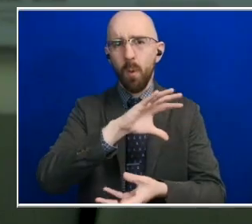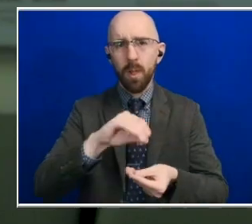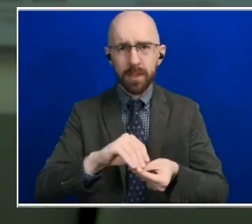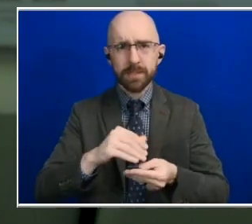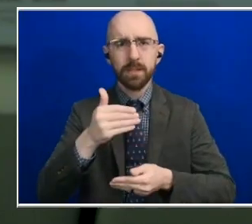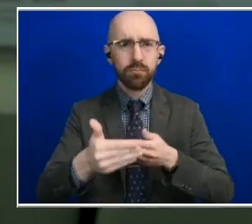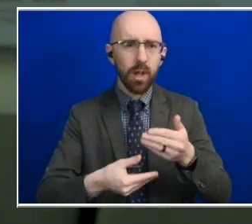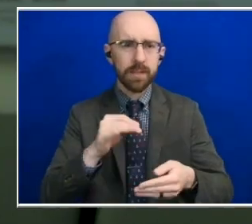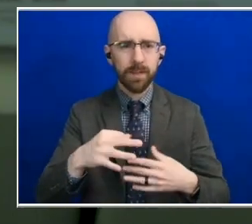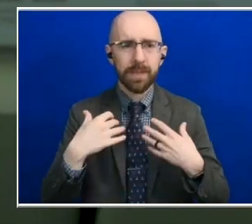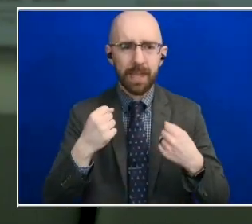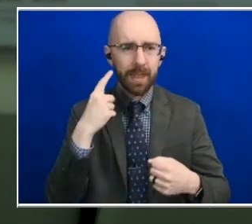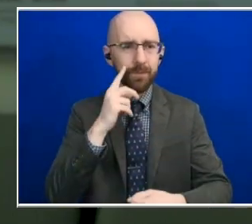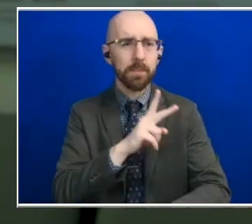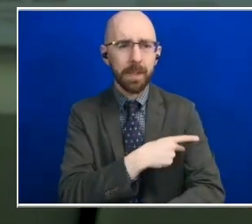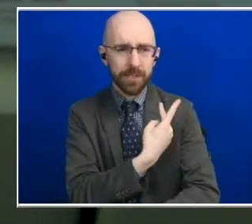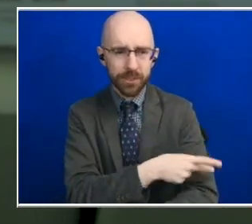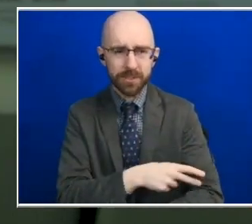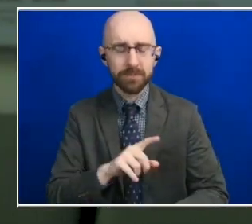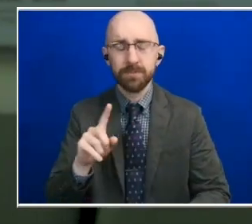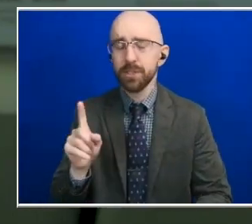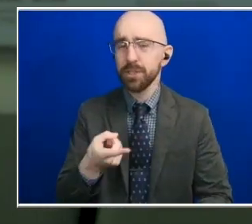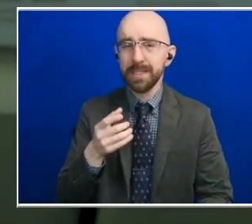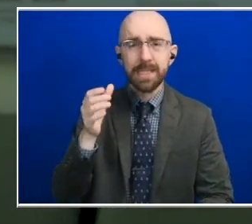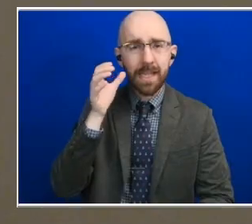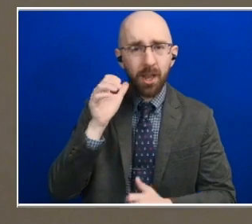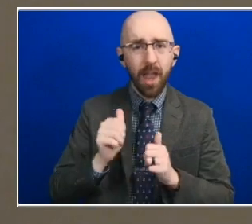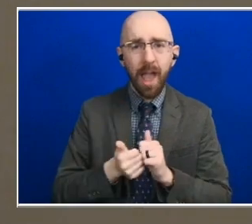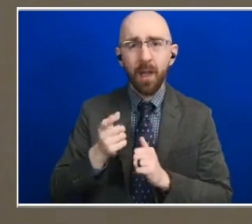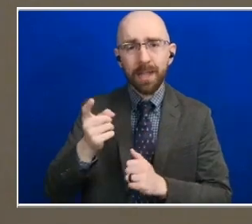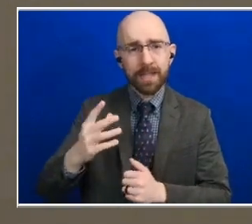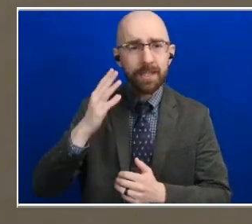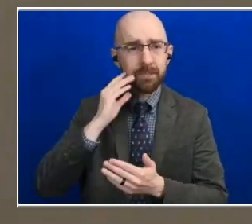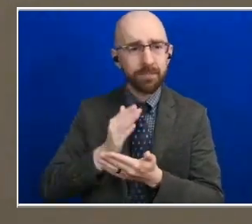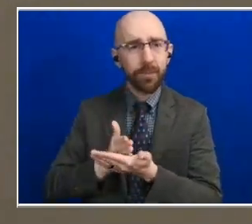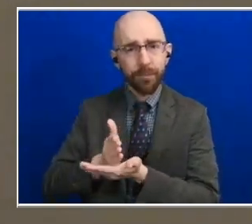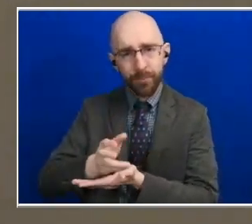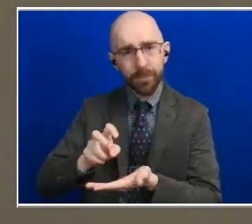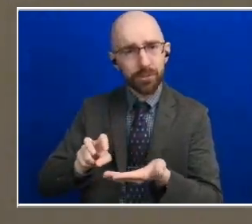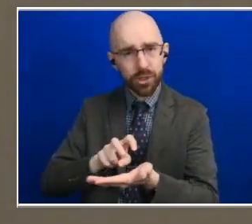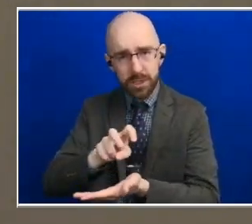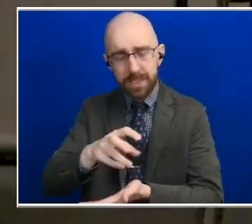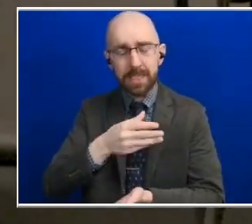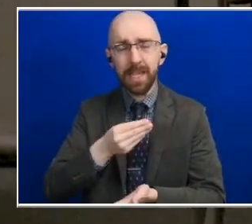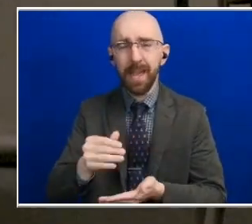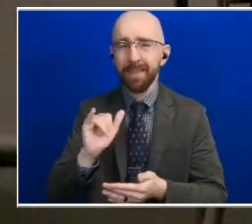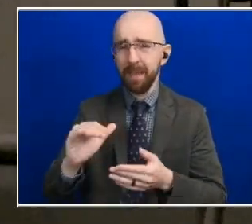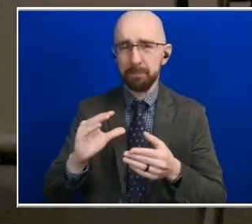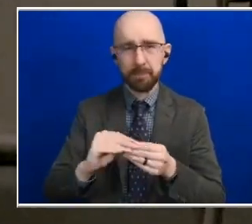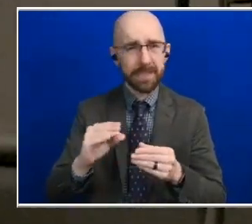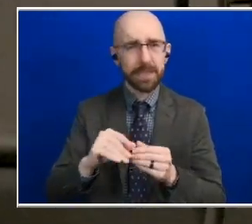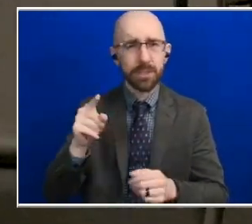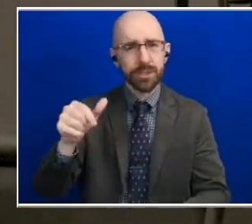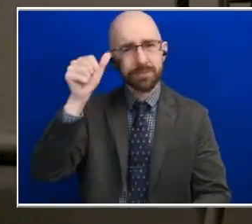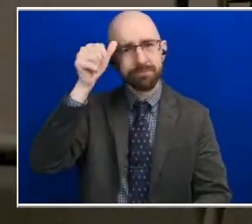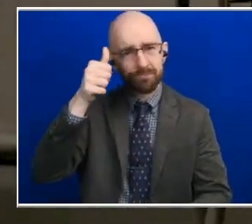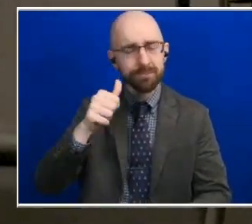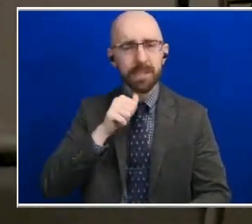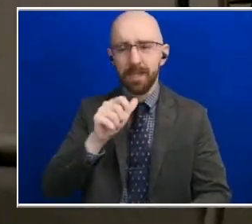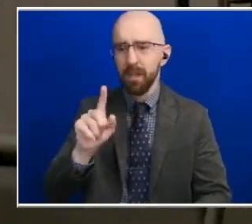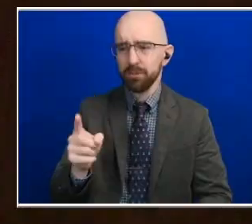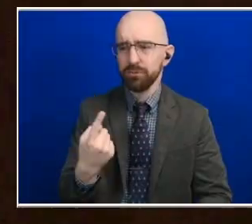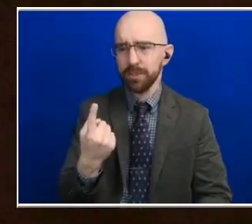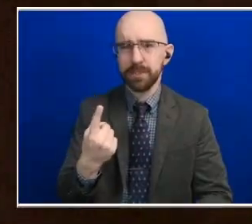patients. Just to hear how he's gone through his journey and kind of the message that he took away from that of not just acceptance,